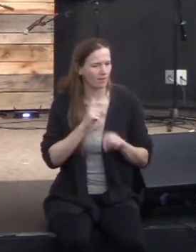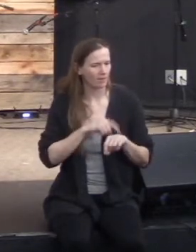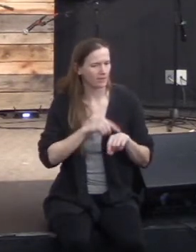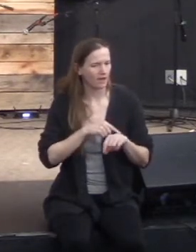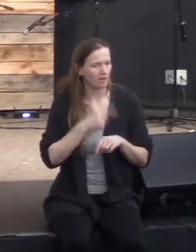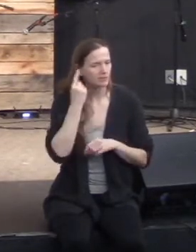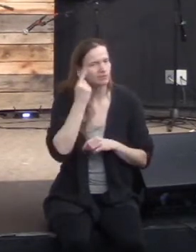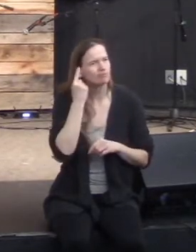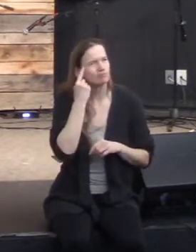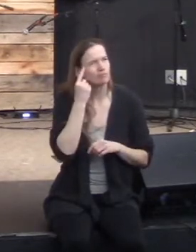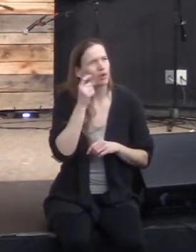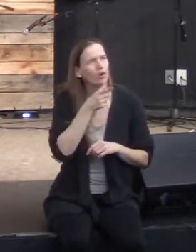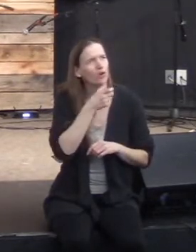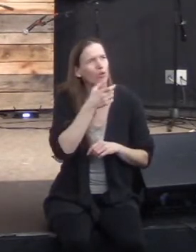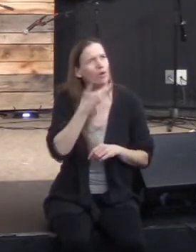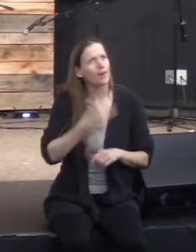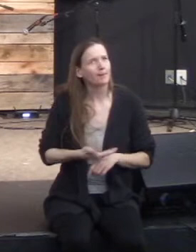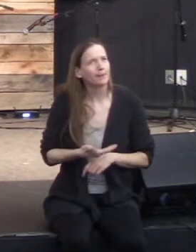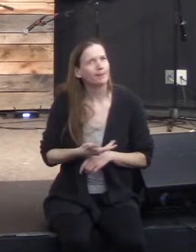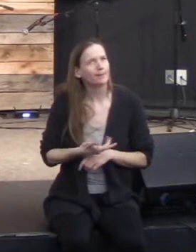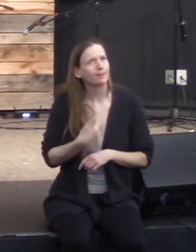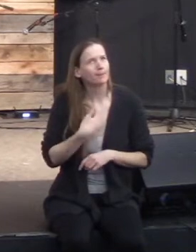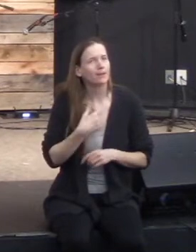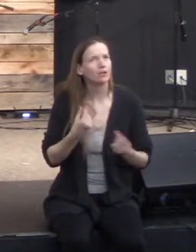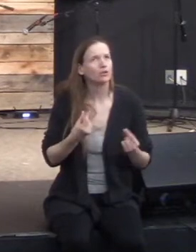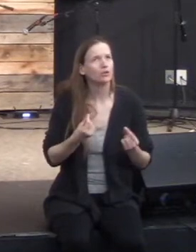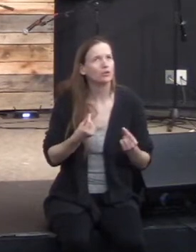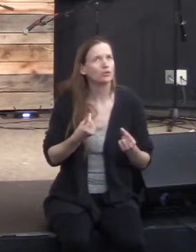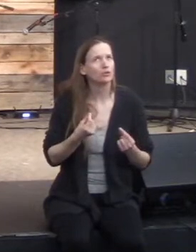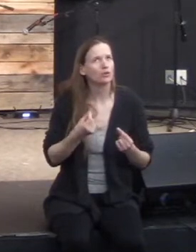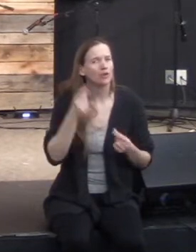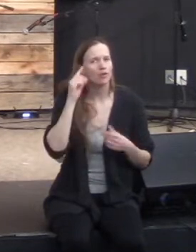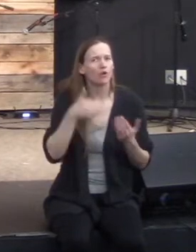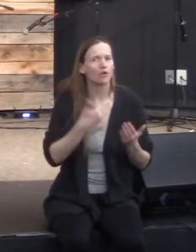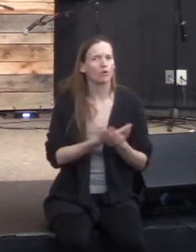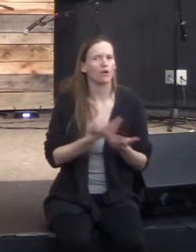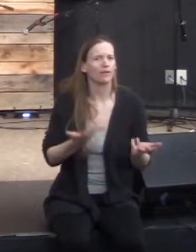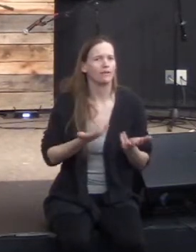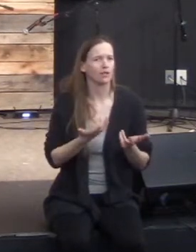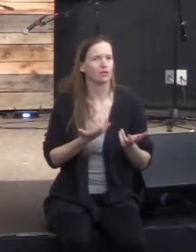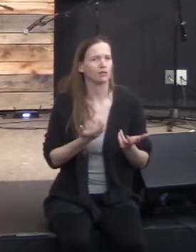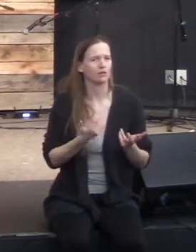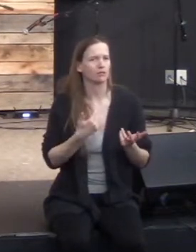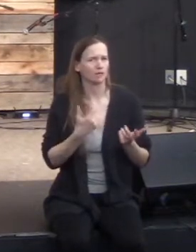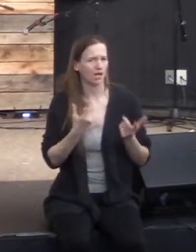What have I done to get here? What will I do going forward?